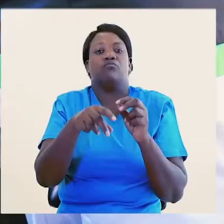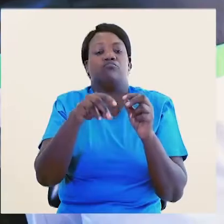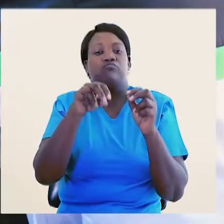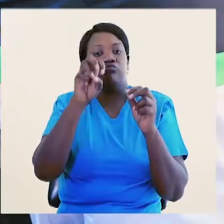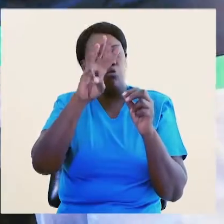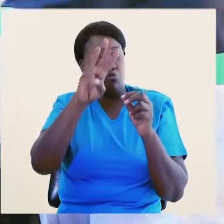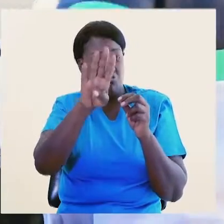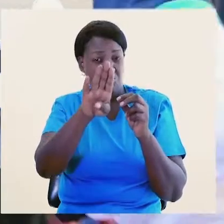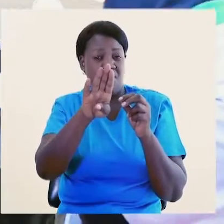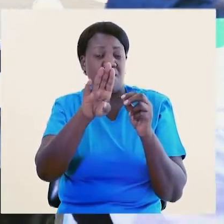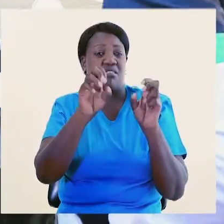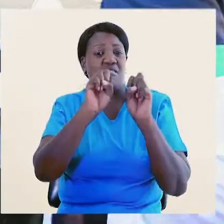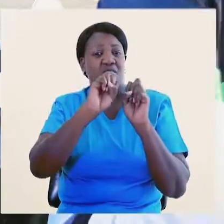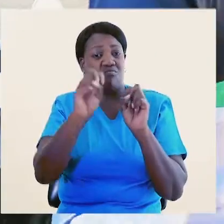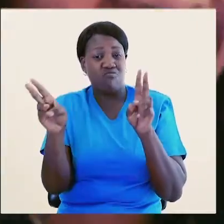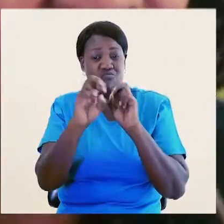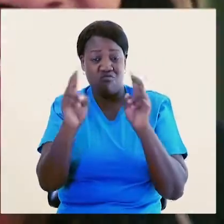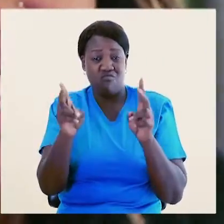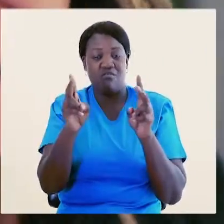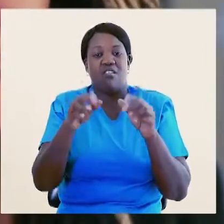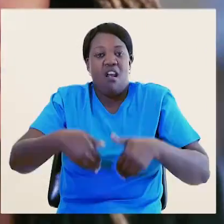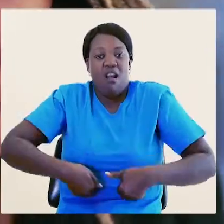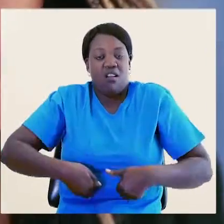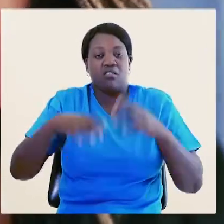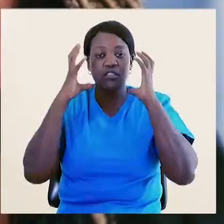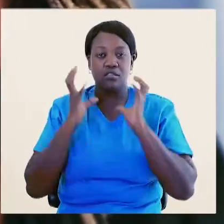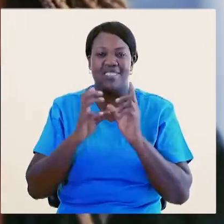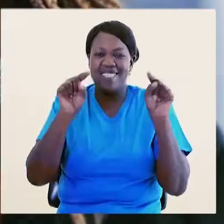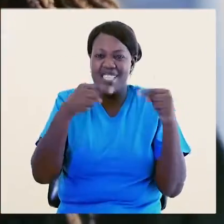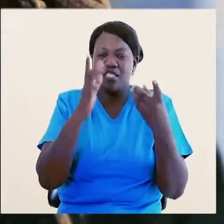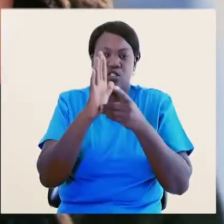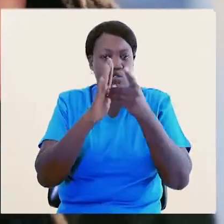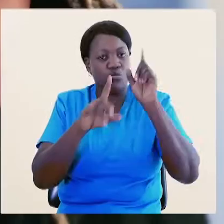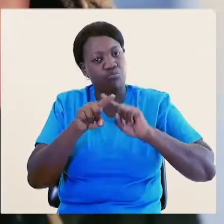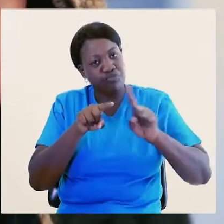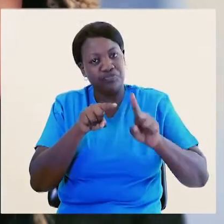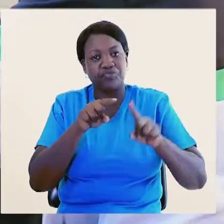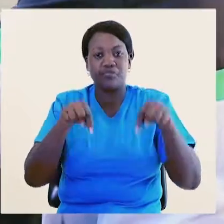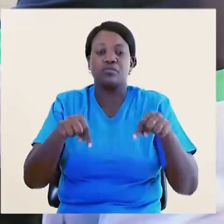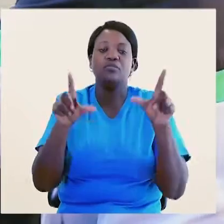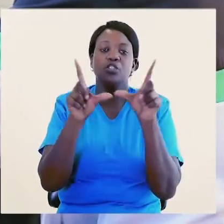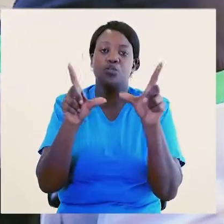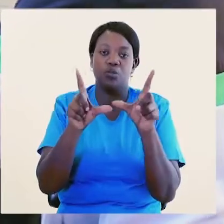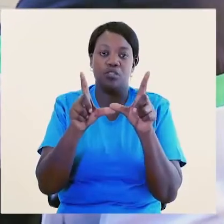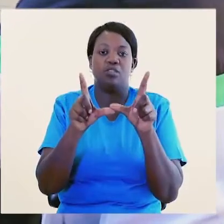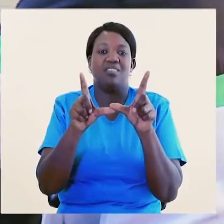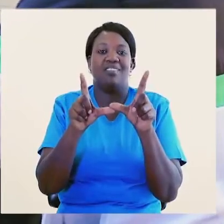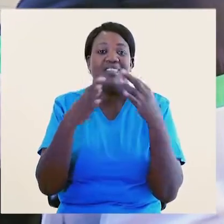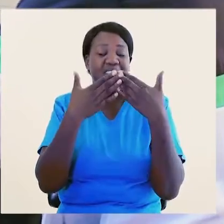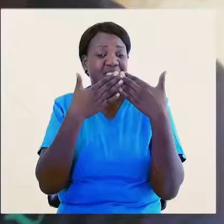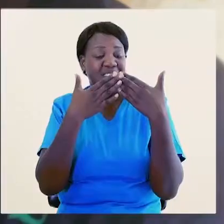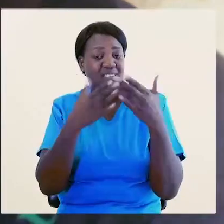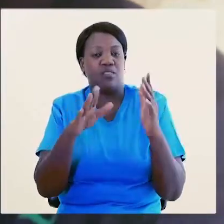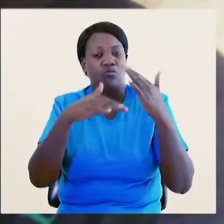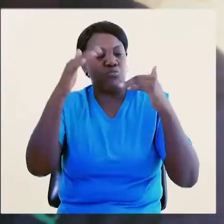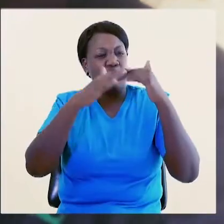Rock, ShopRite, and a Hungry Lion. Things are developing really fast here in Windhoek. They've just recently built a